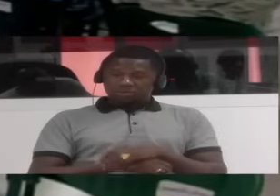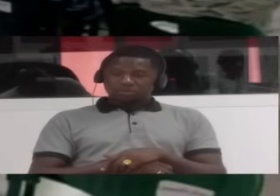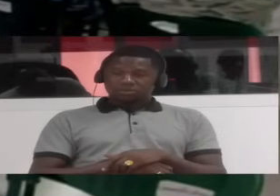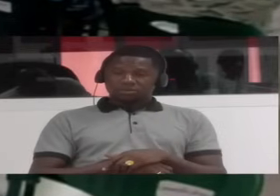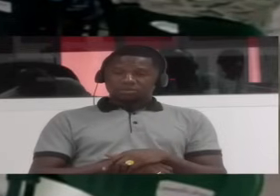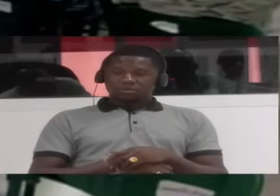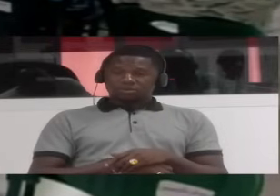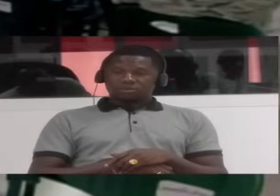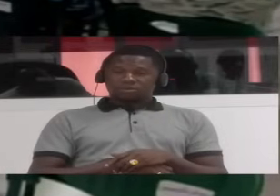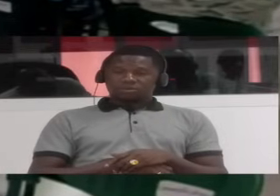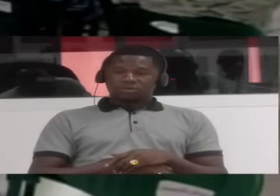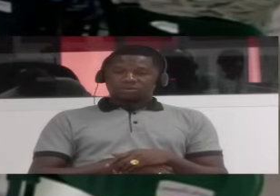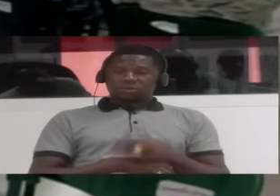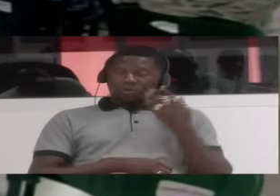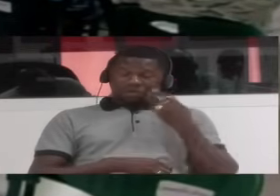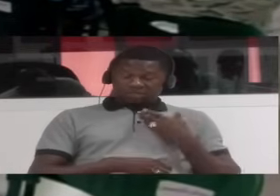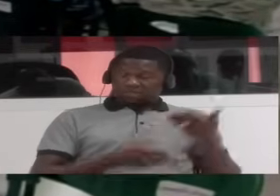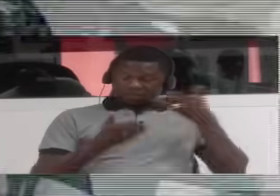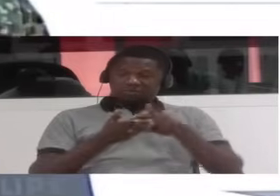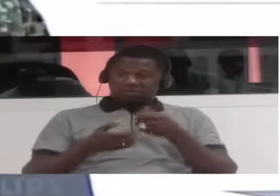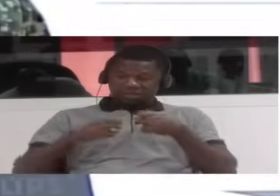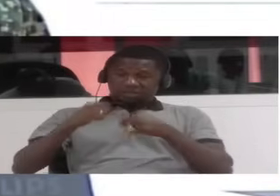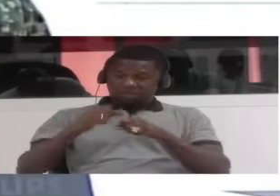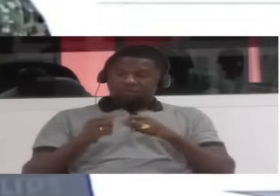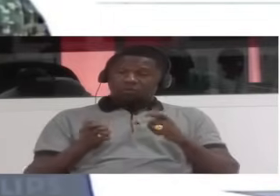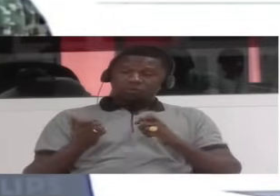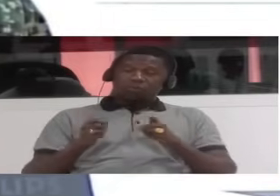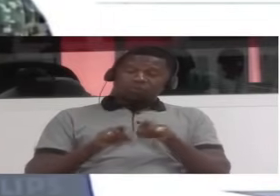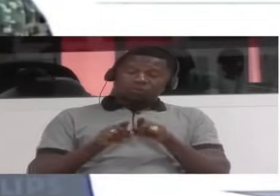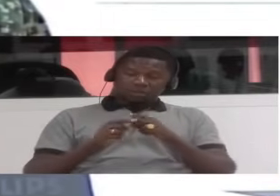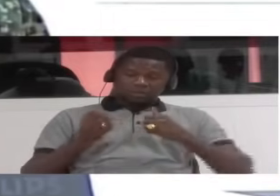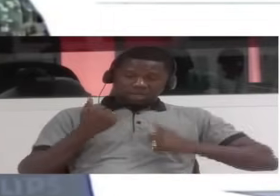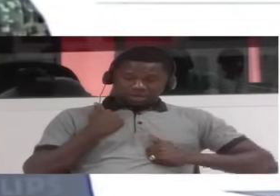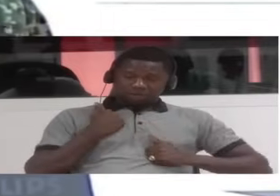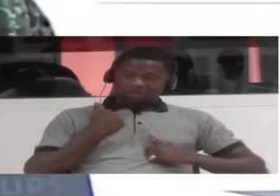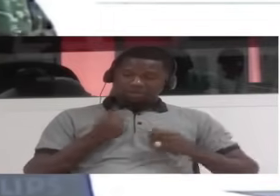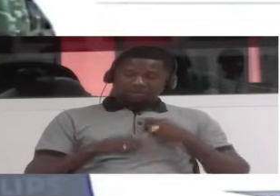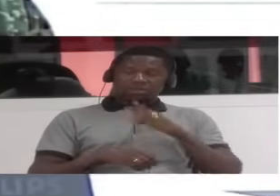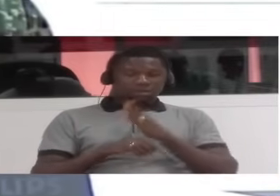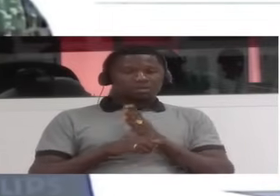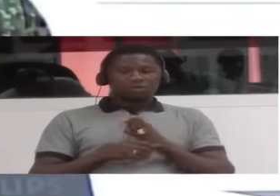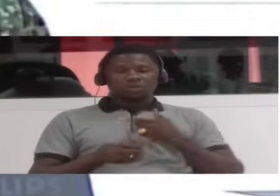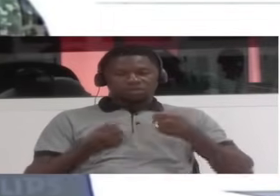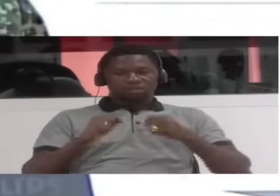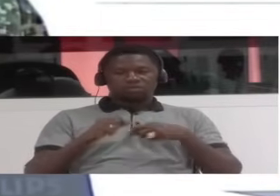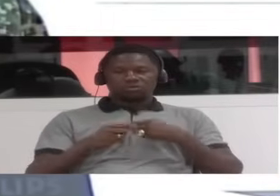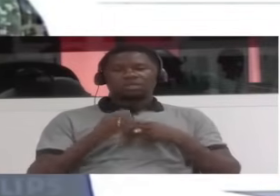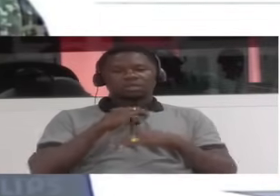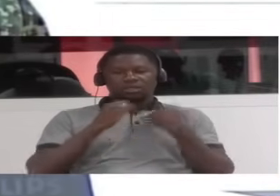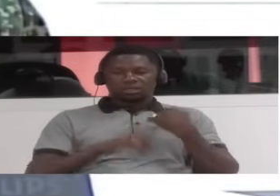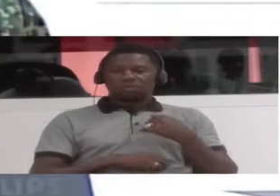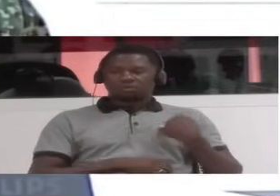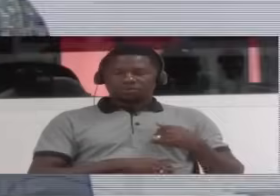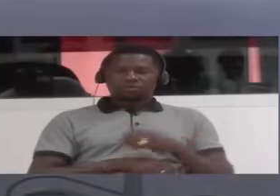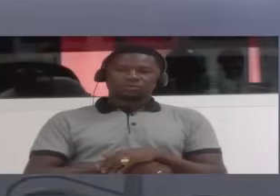since we were trained with arms and ammunition, actually we are trained to be killers. Can you